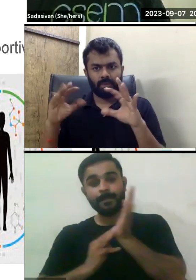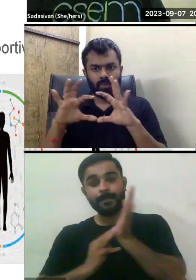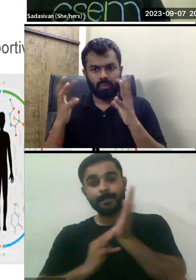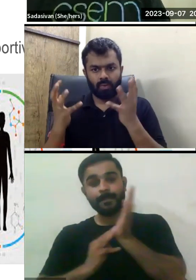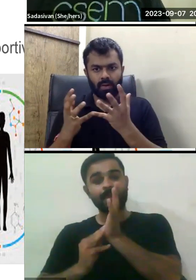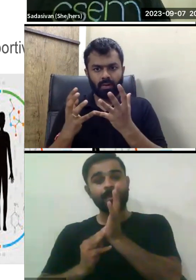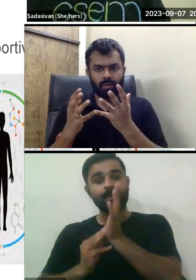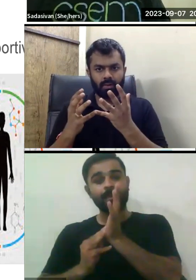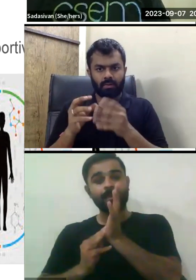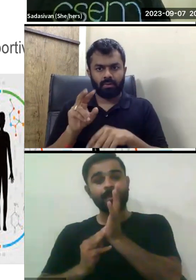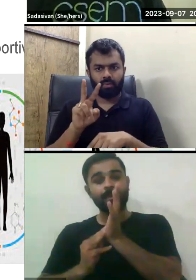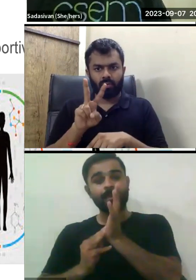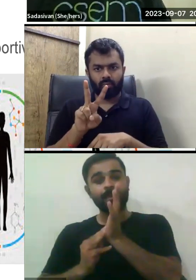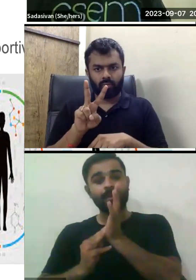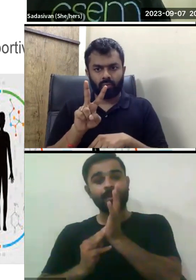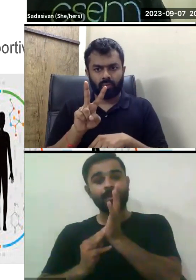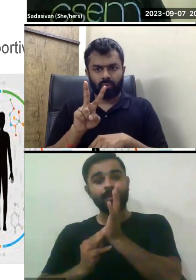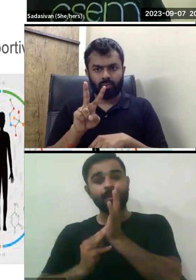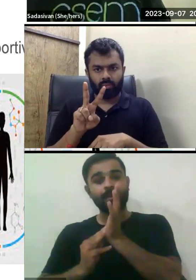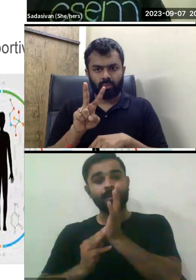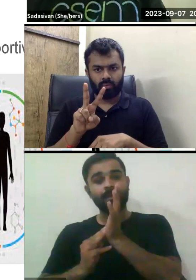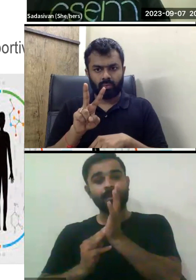rare diseases, and